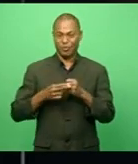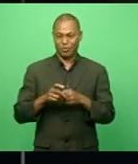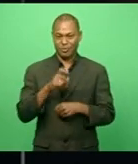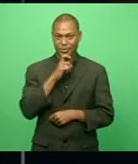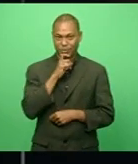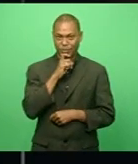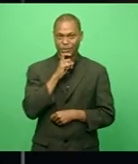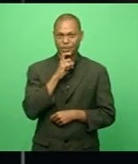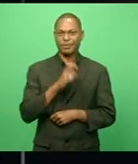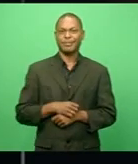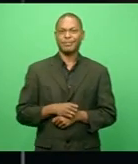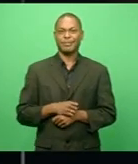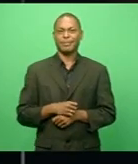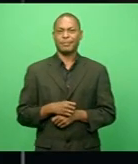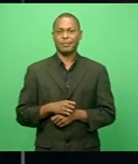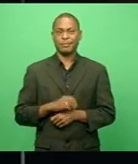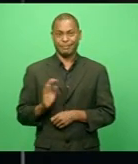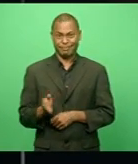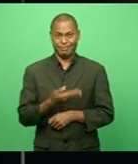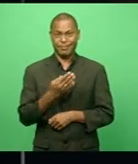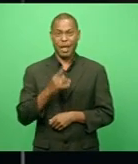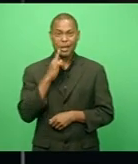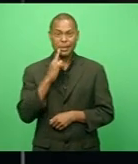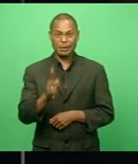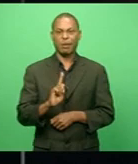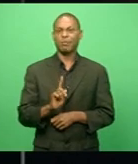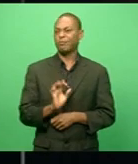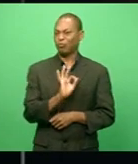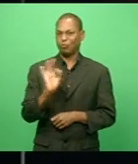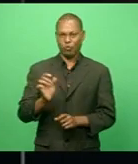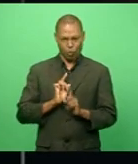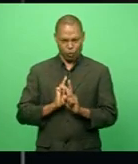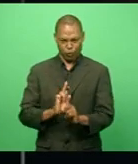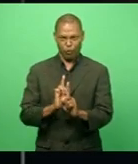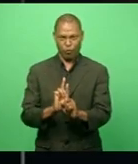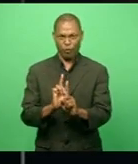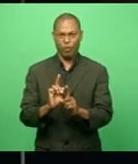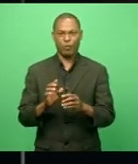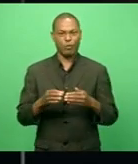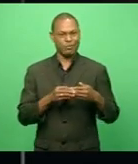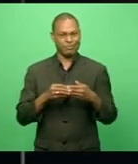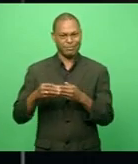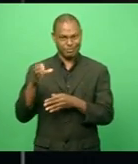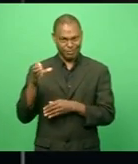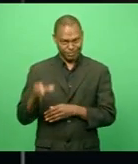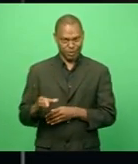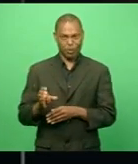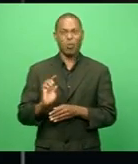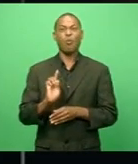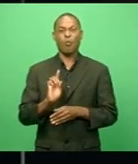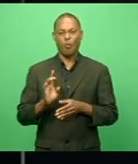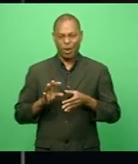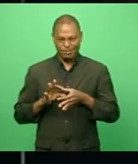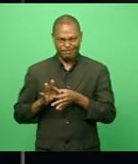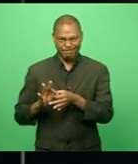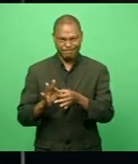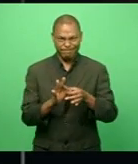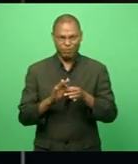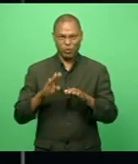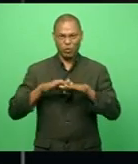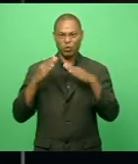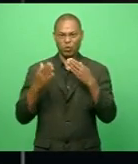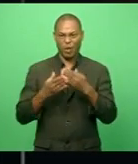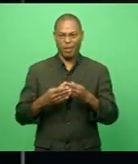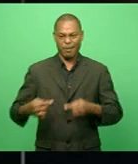Ngavoka says the SODELPA caucus defied President Ratu Epenisa Thakombau's call for them to unite in support of Ngavoka as opposition